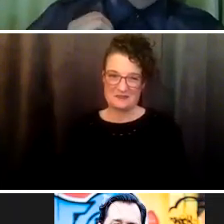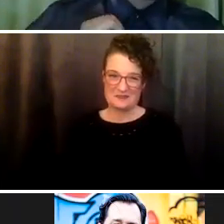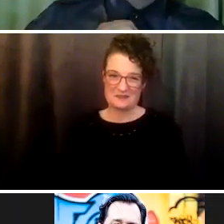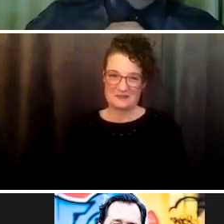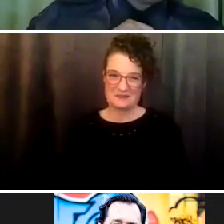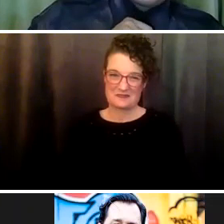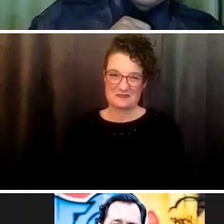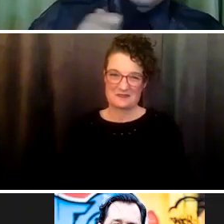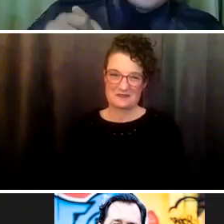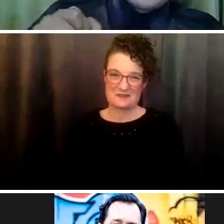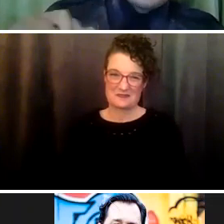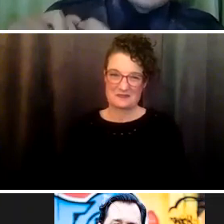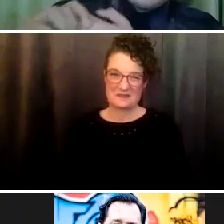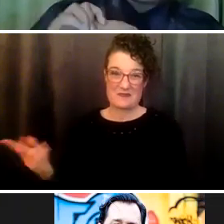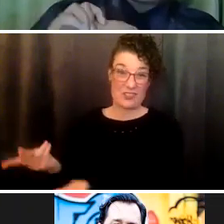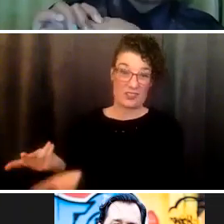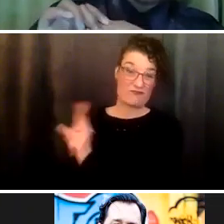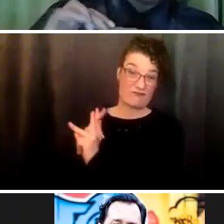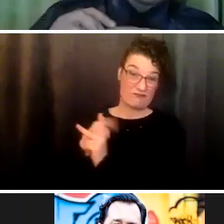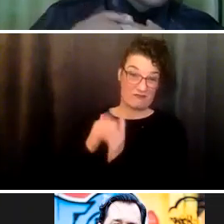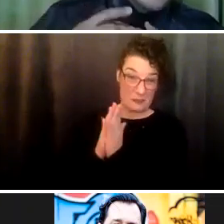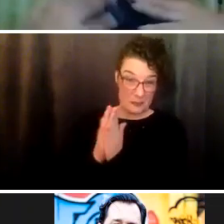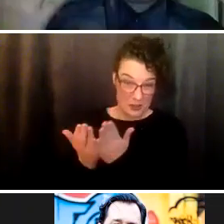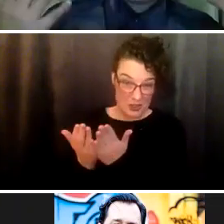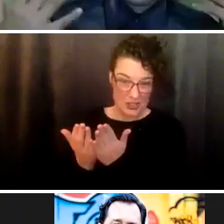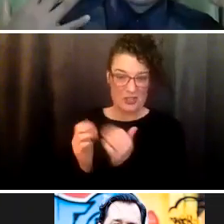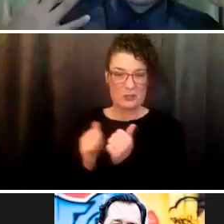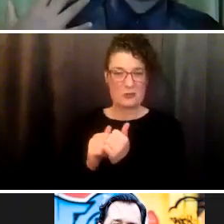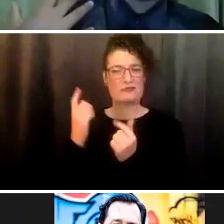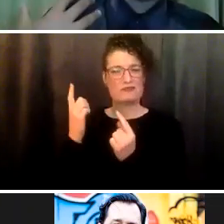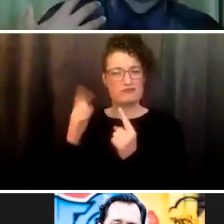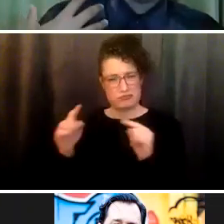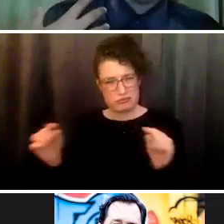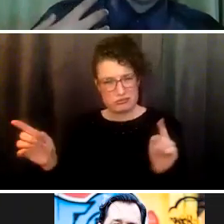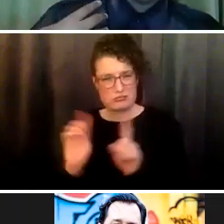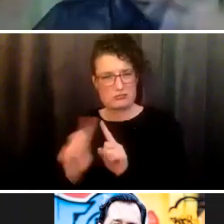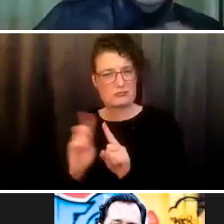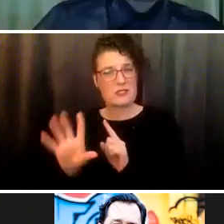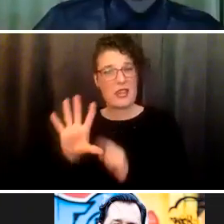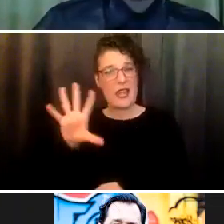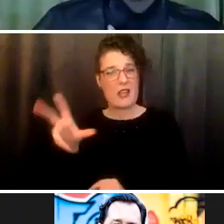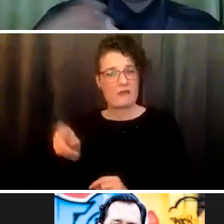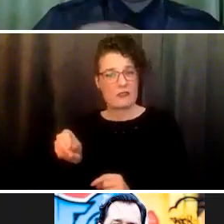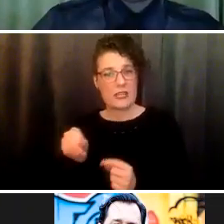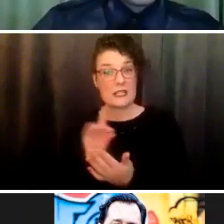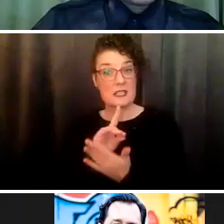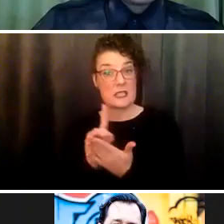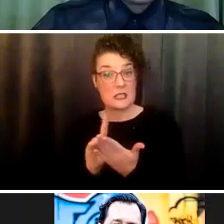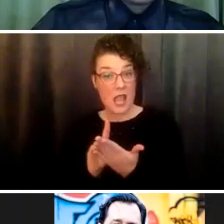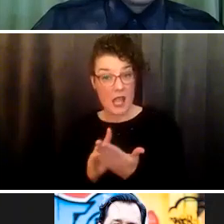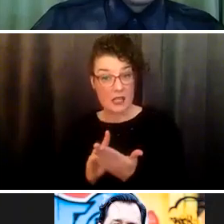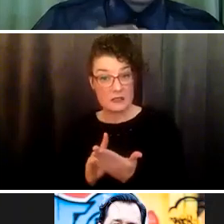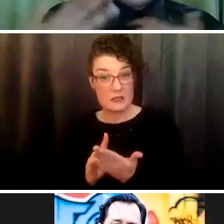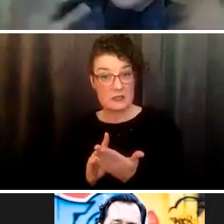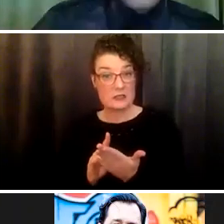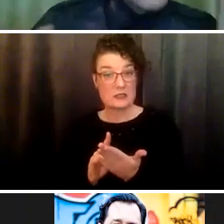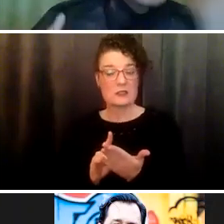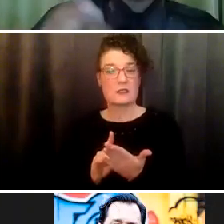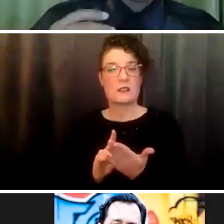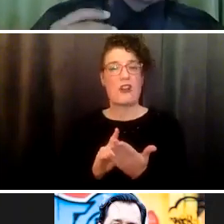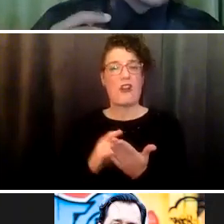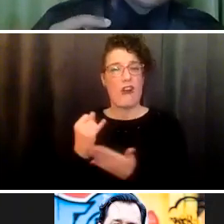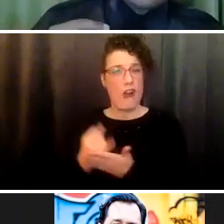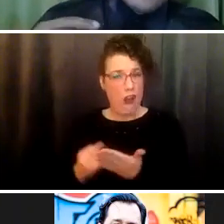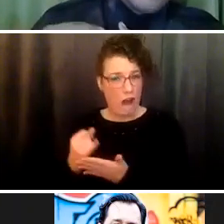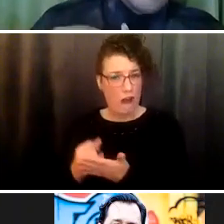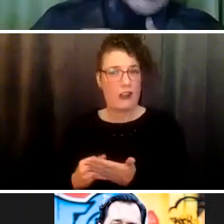and so she let me borrow this book that had a variety of African designs and art. And, you know,